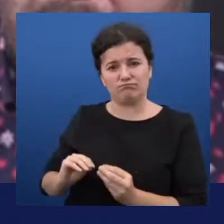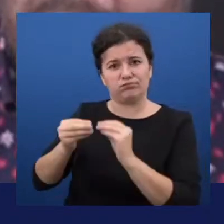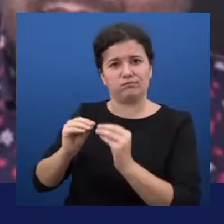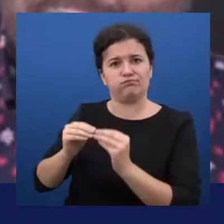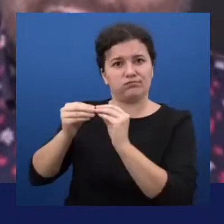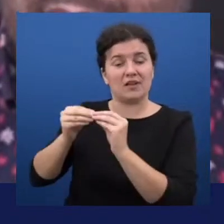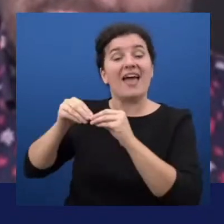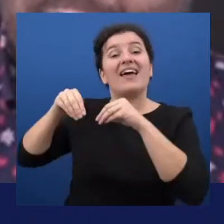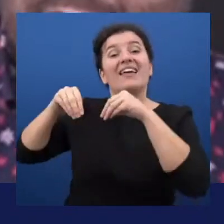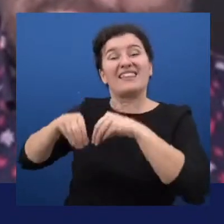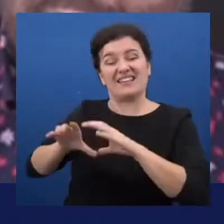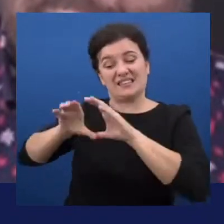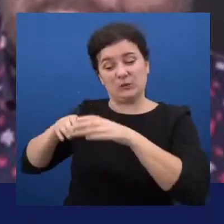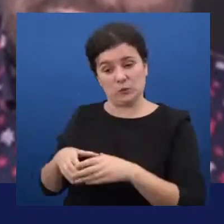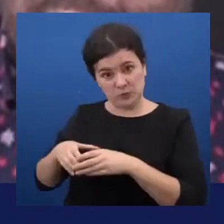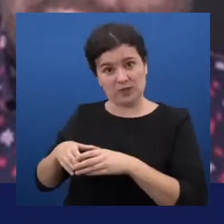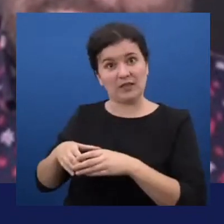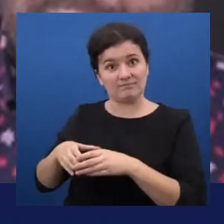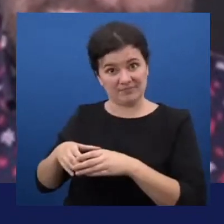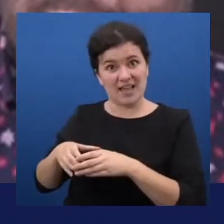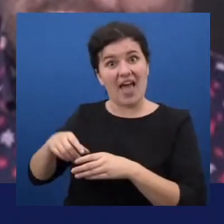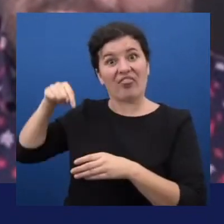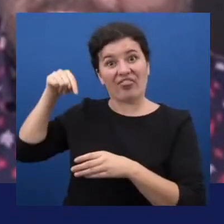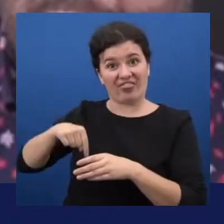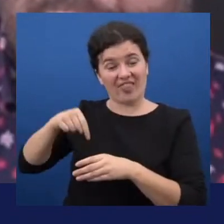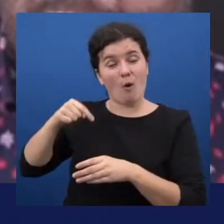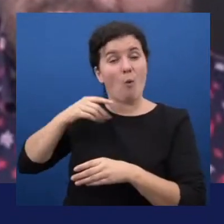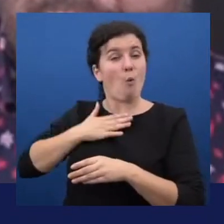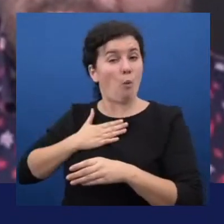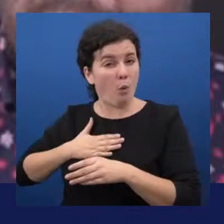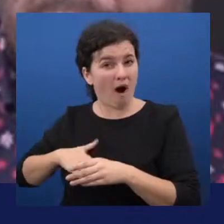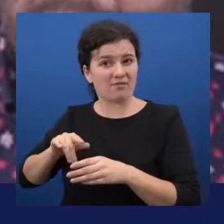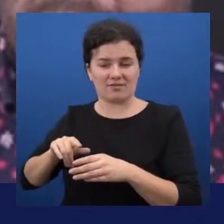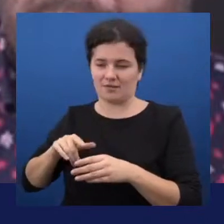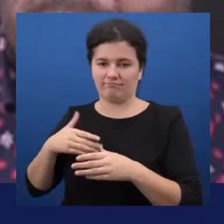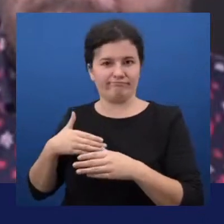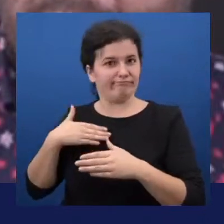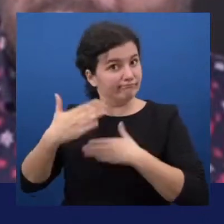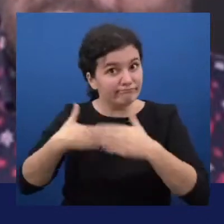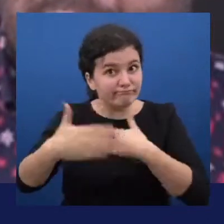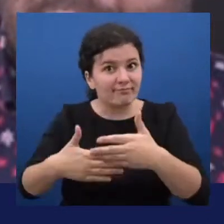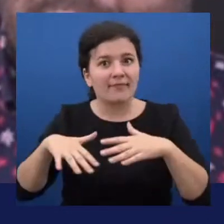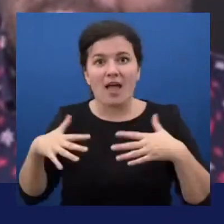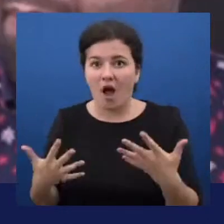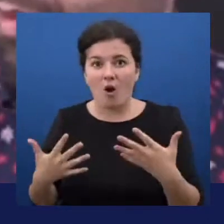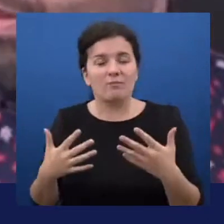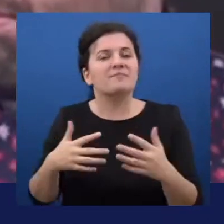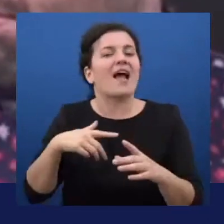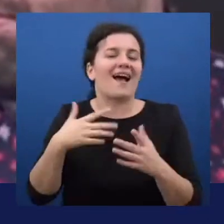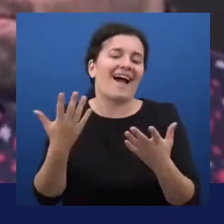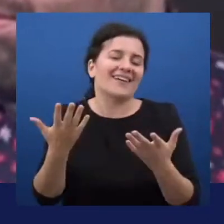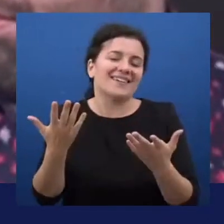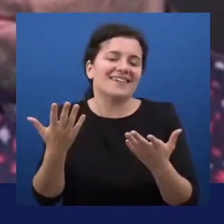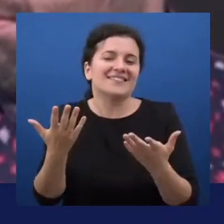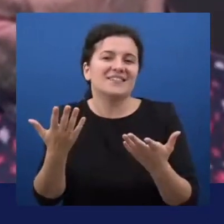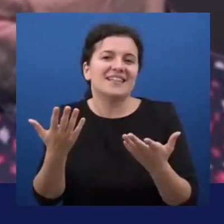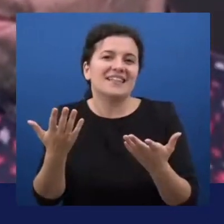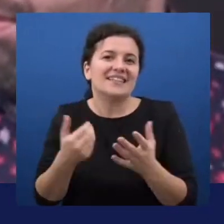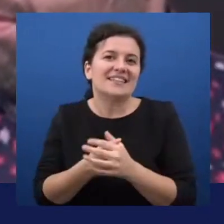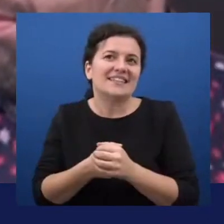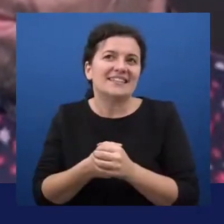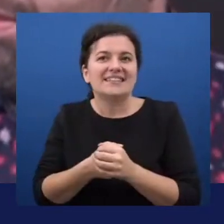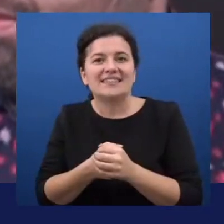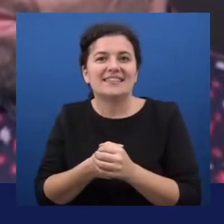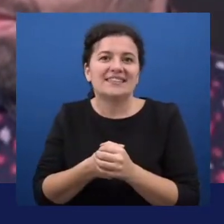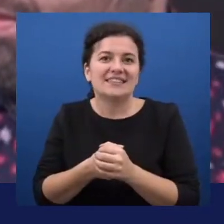honest. And then when you want to use it, the good thing is that if it comes to